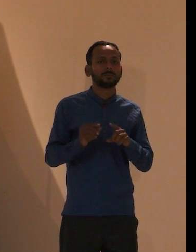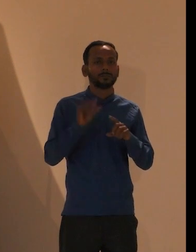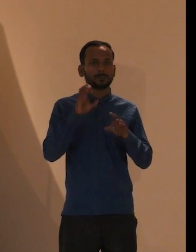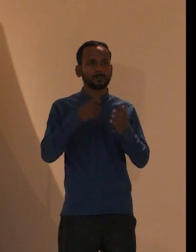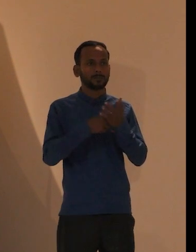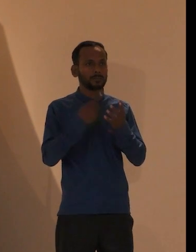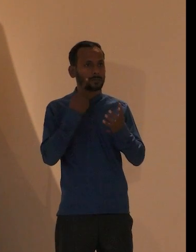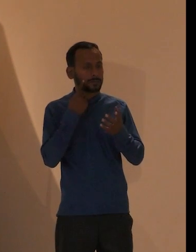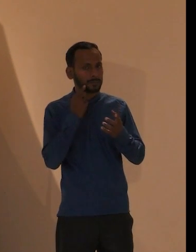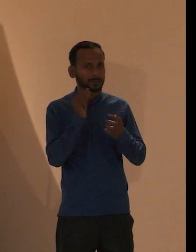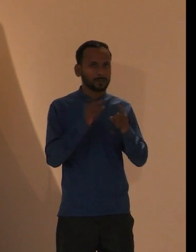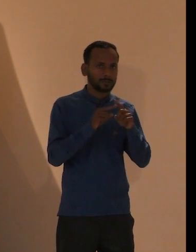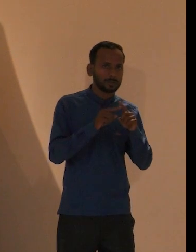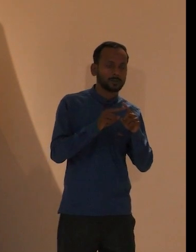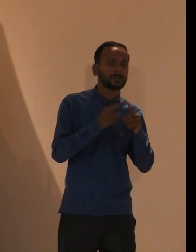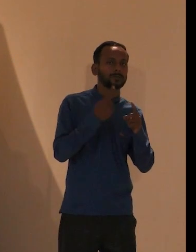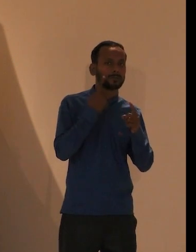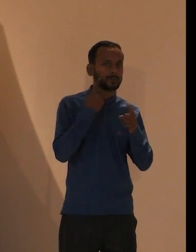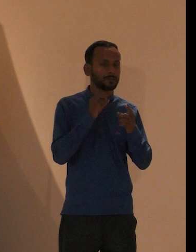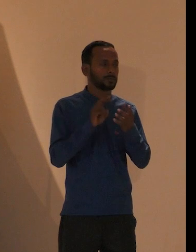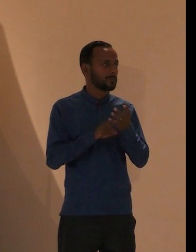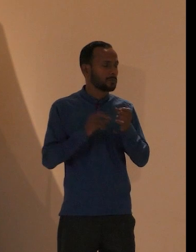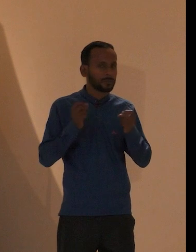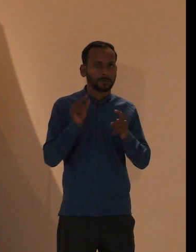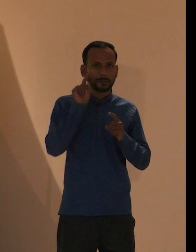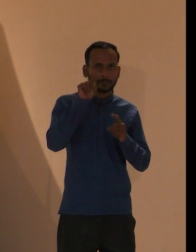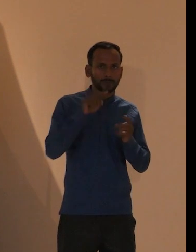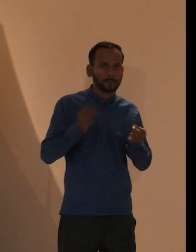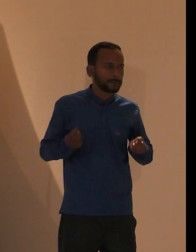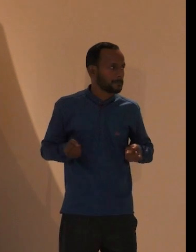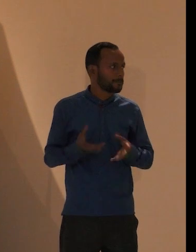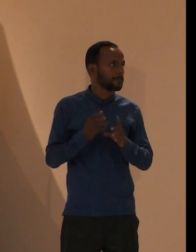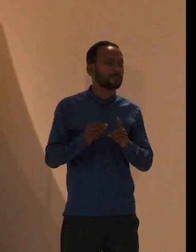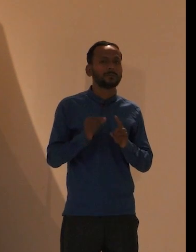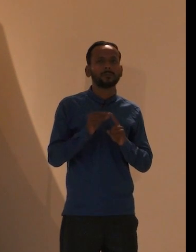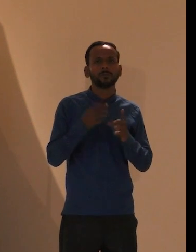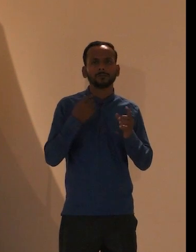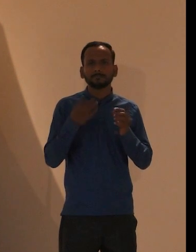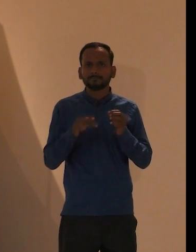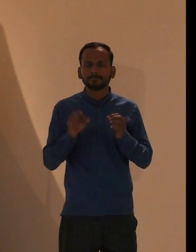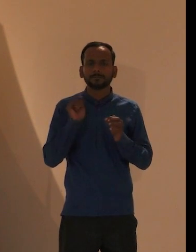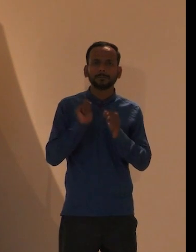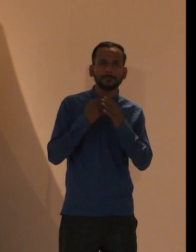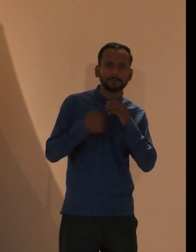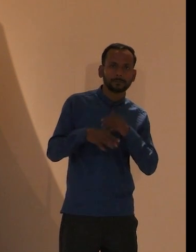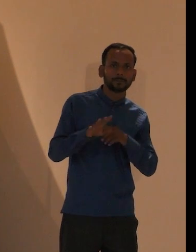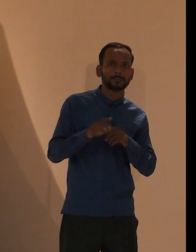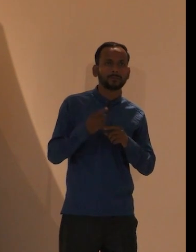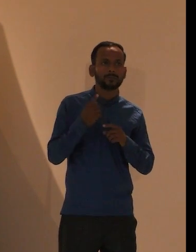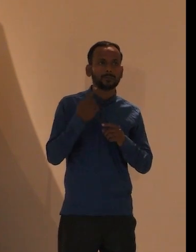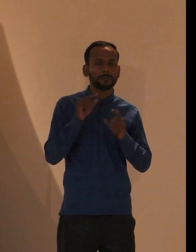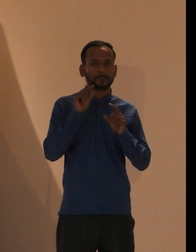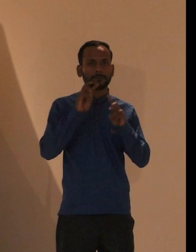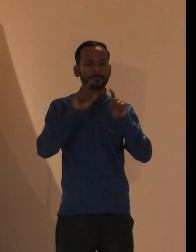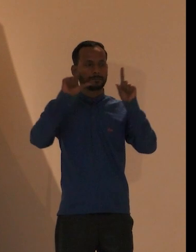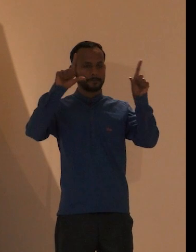a bit, because the Victoria Memorial Hall, for all practical purposes, started as an empire museum. It